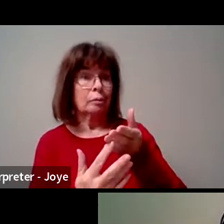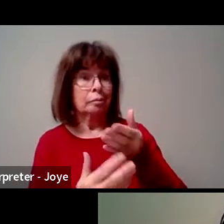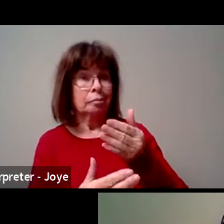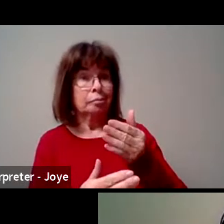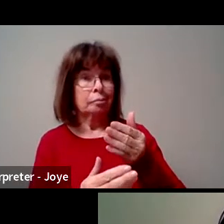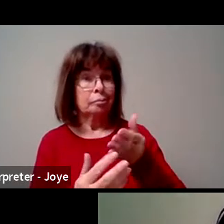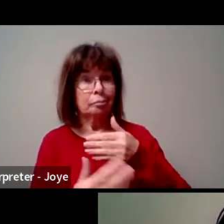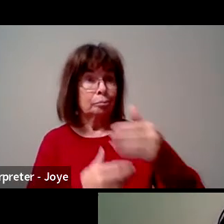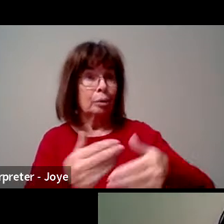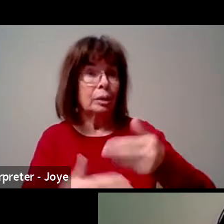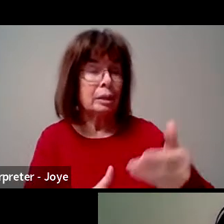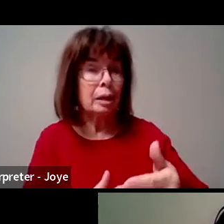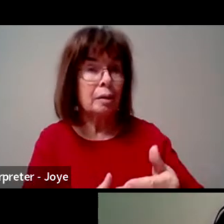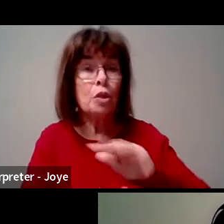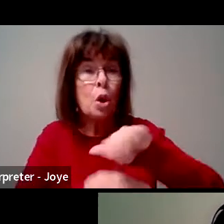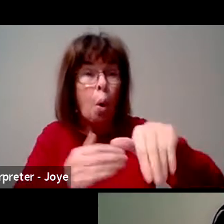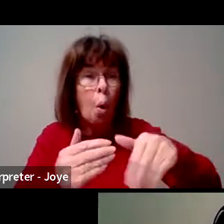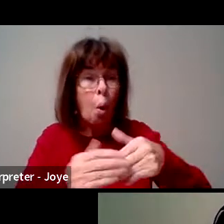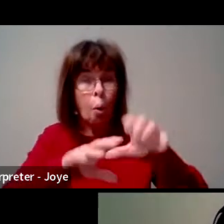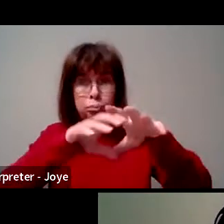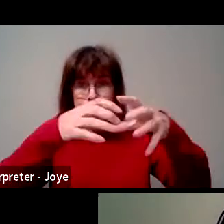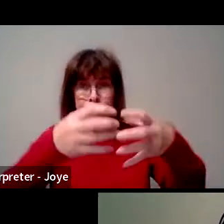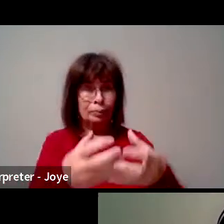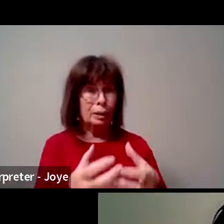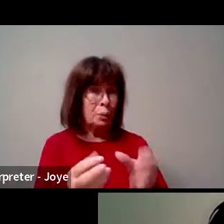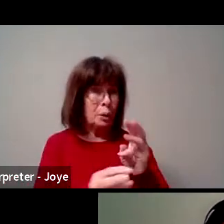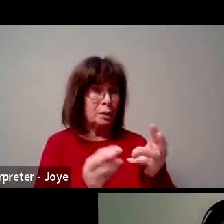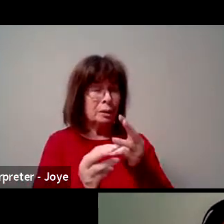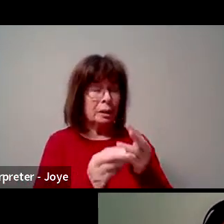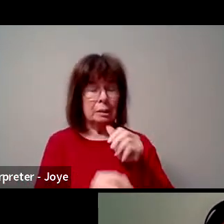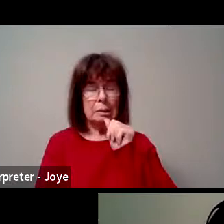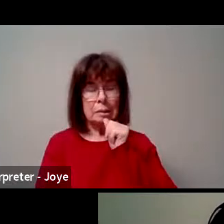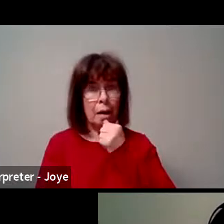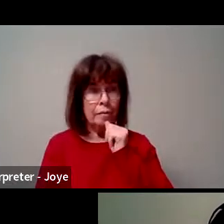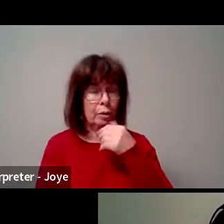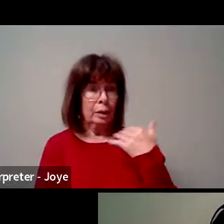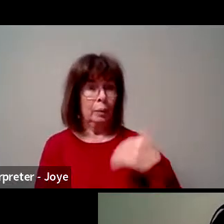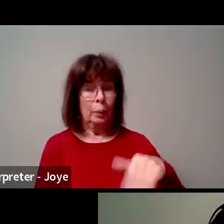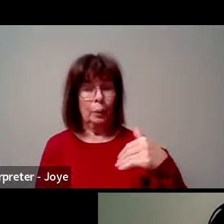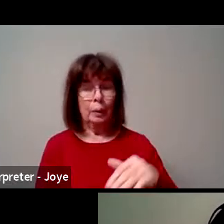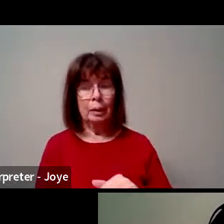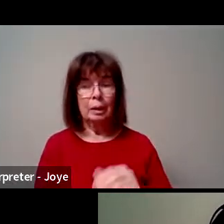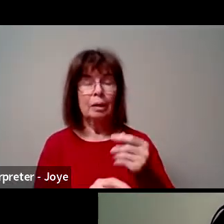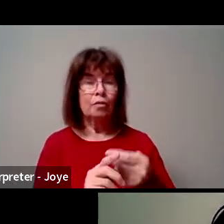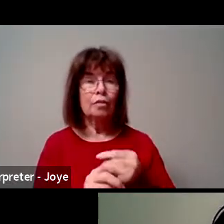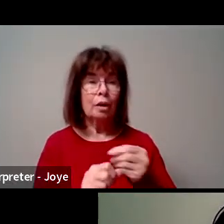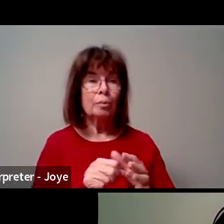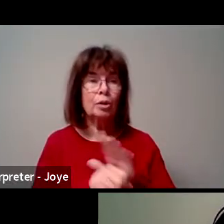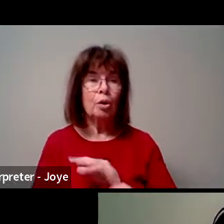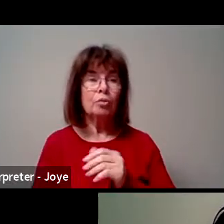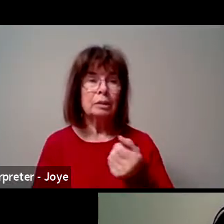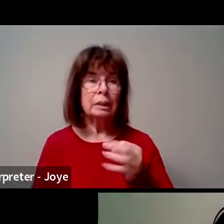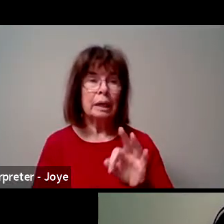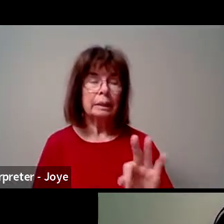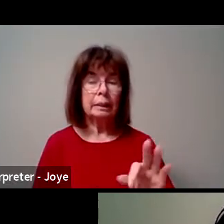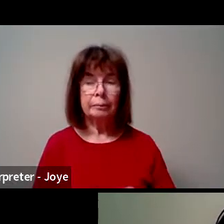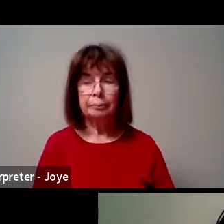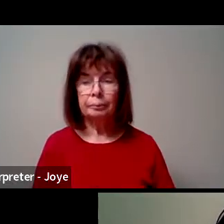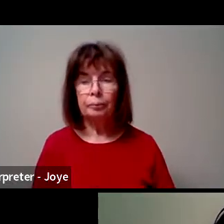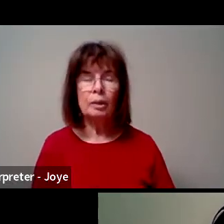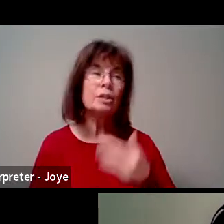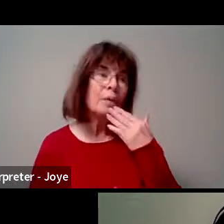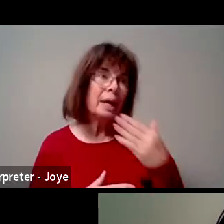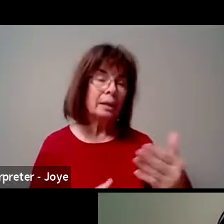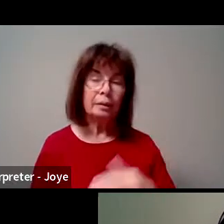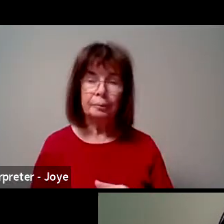whole world, is suffering from the COVID-19 pandemic. So thank you.